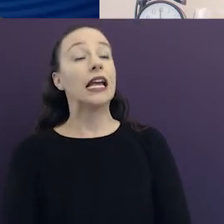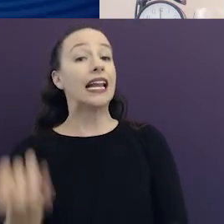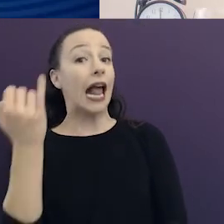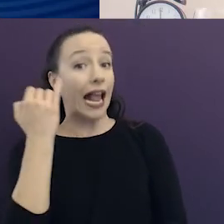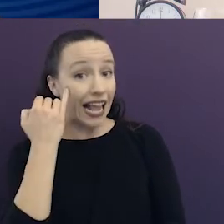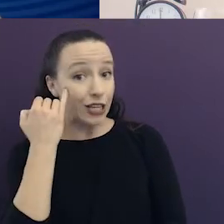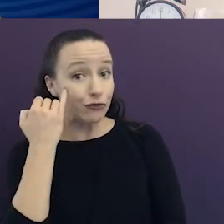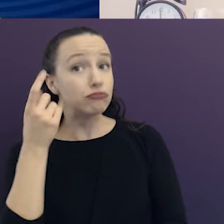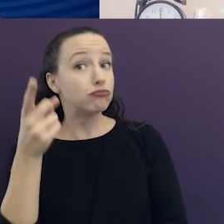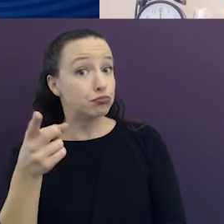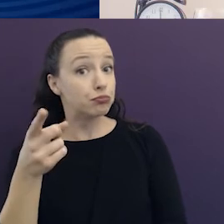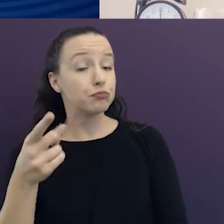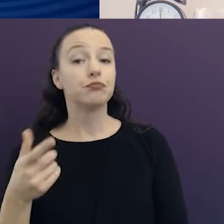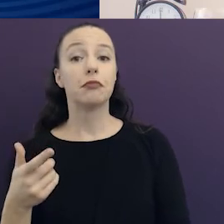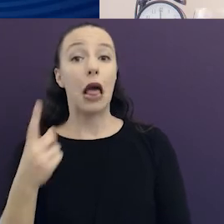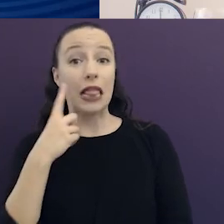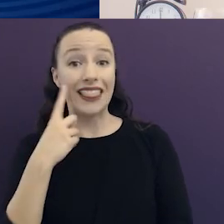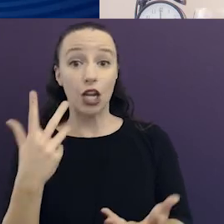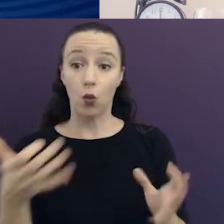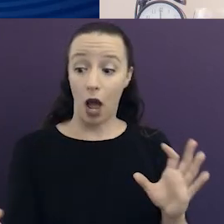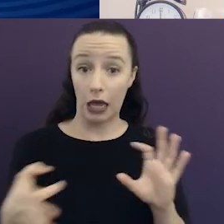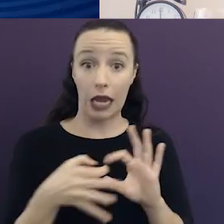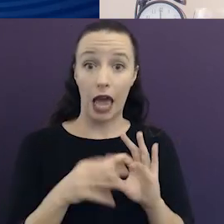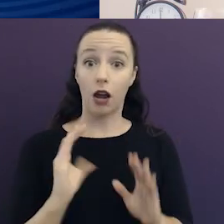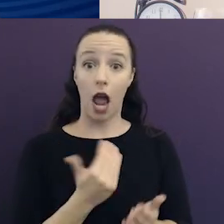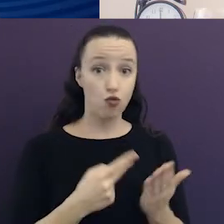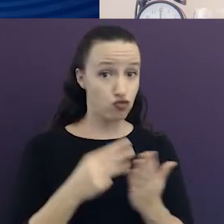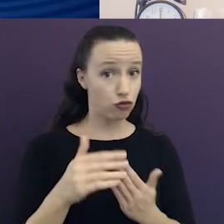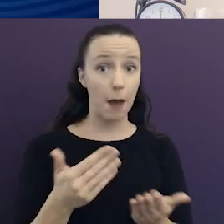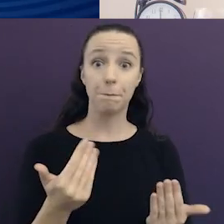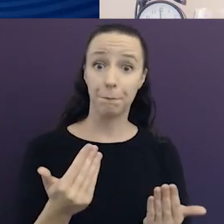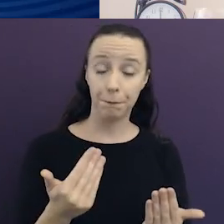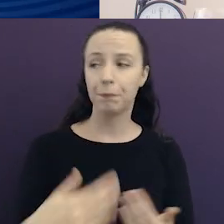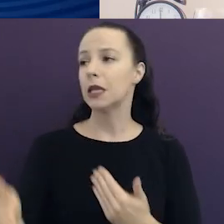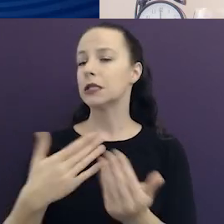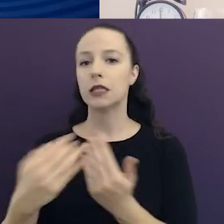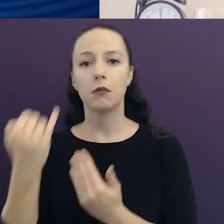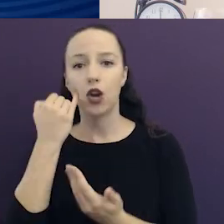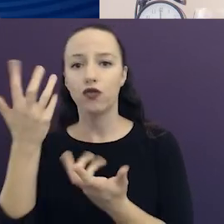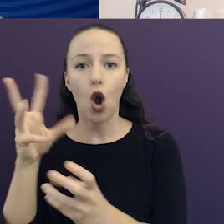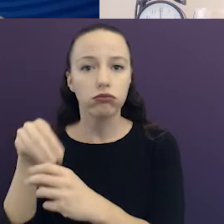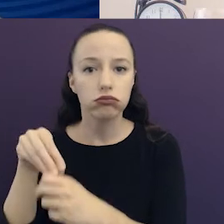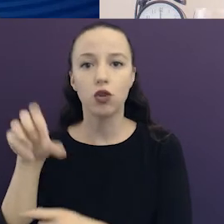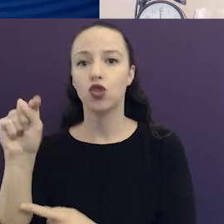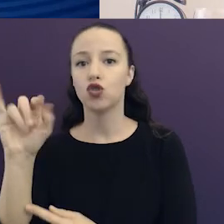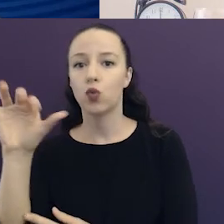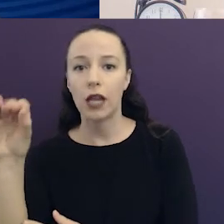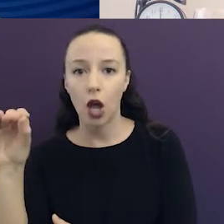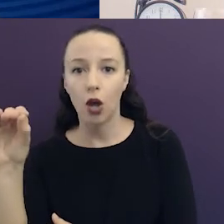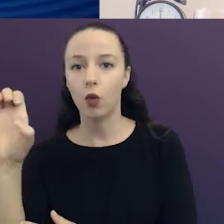Yeah, just if you think that you may want to get connected to our program, even if you're a part of TRIO